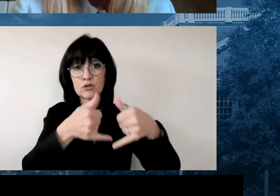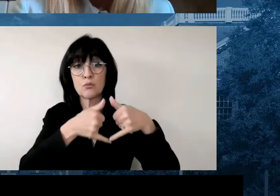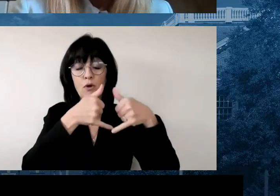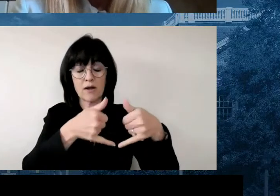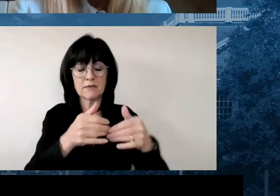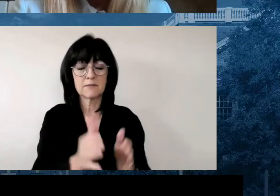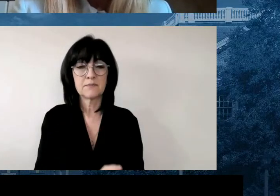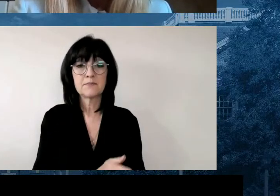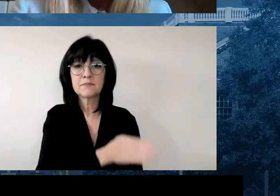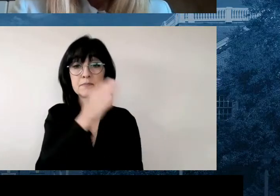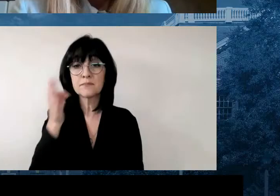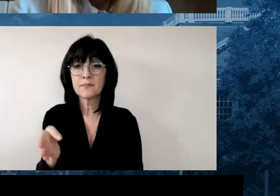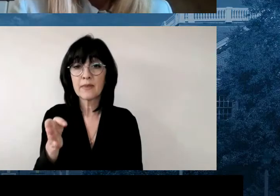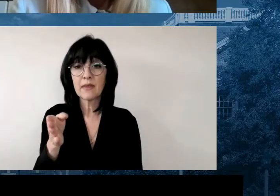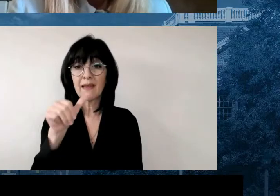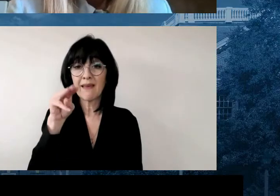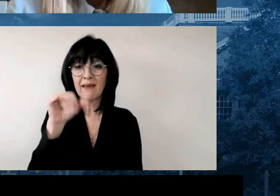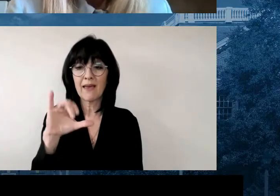WDEL.